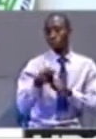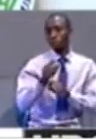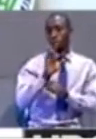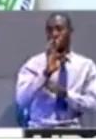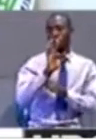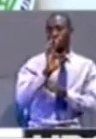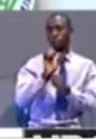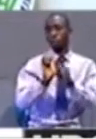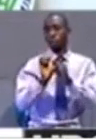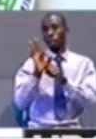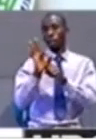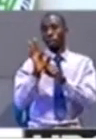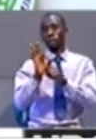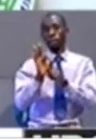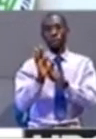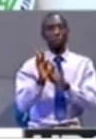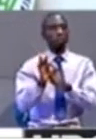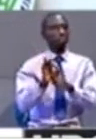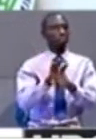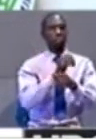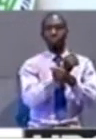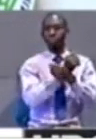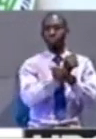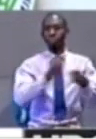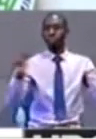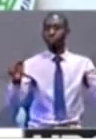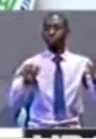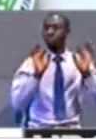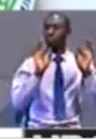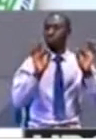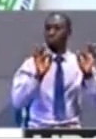12,313 have recovered and been discharged.